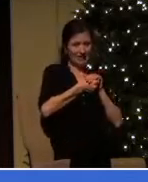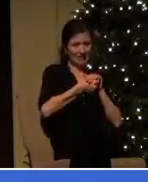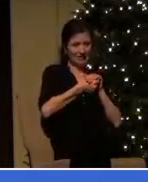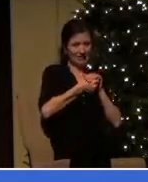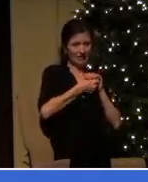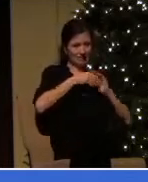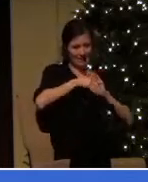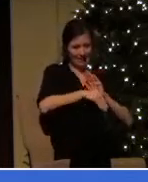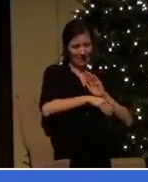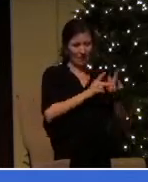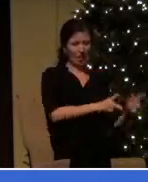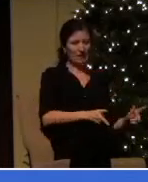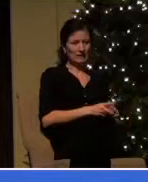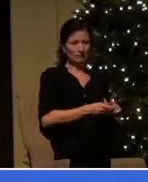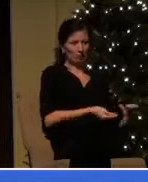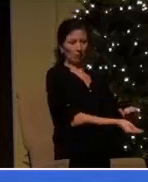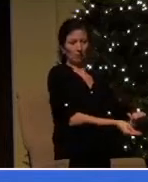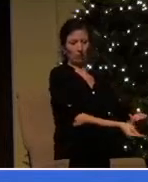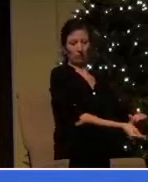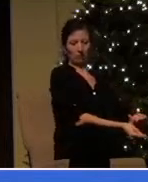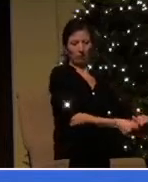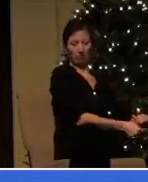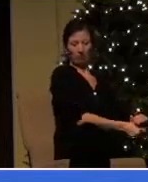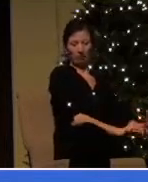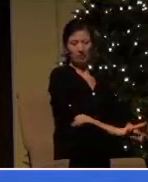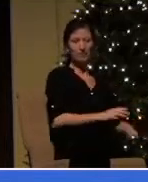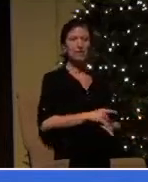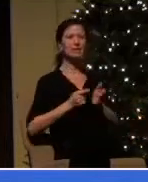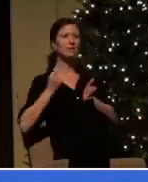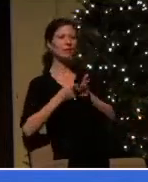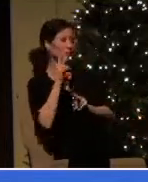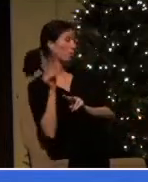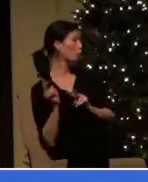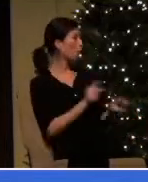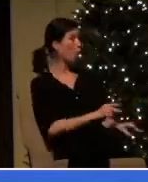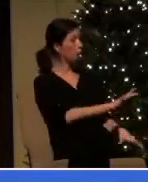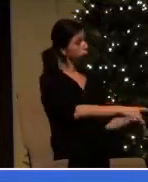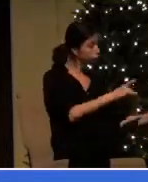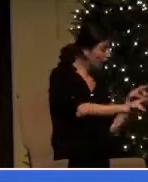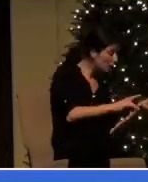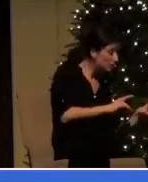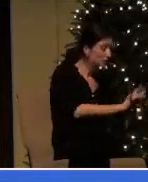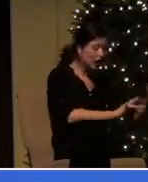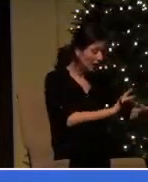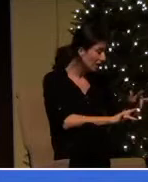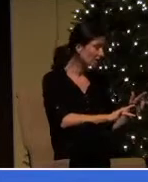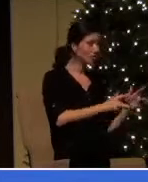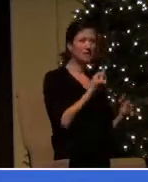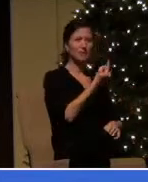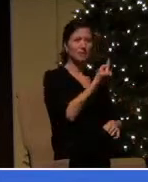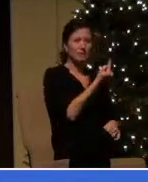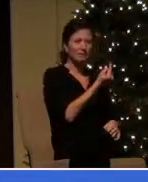deep places where nobody can take it. And every so often you'll go in there and you'll take it out and you look at it and you shine it